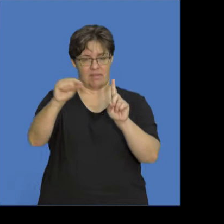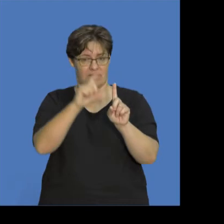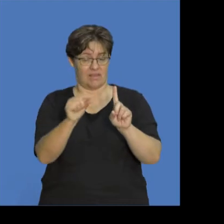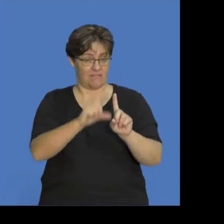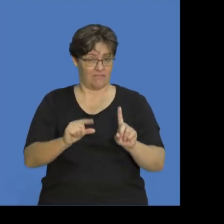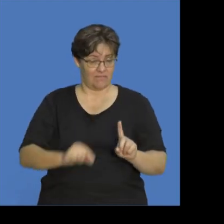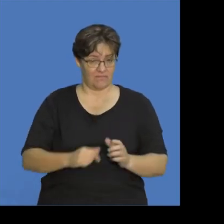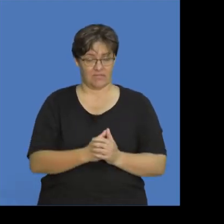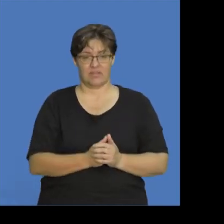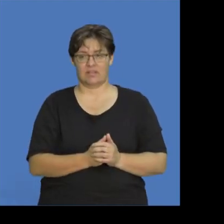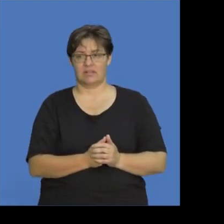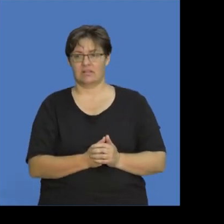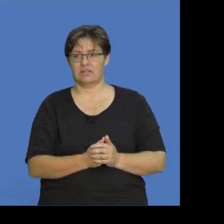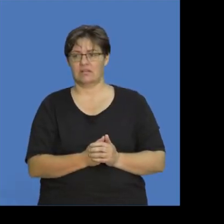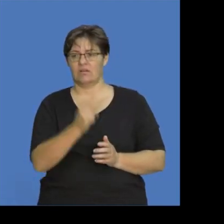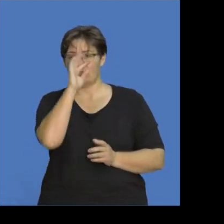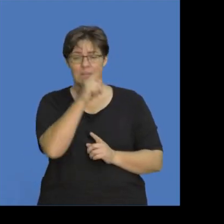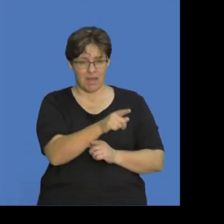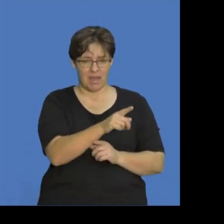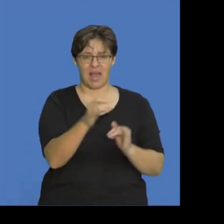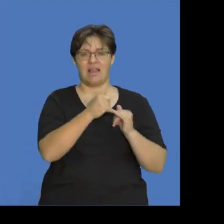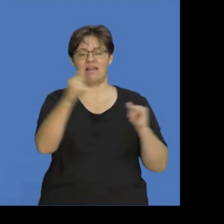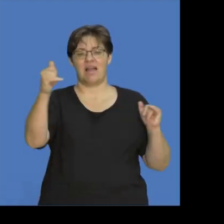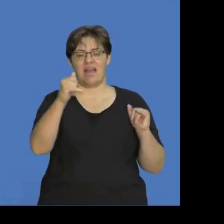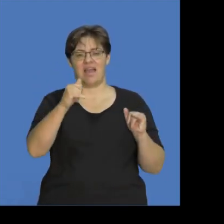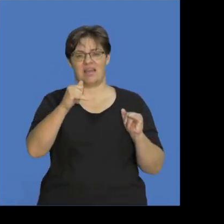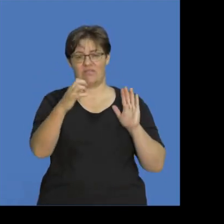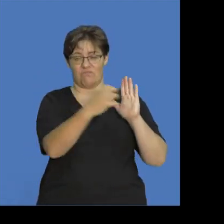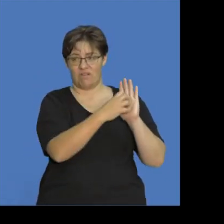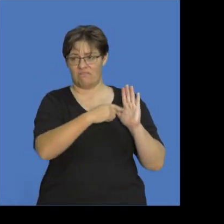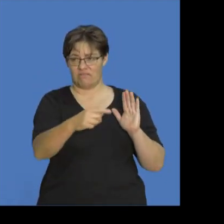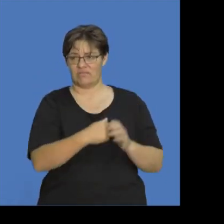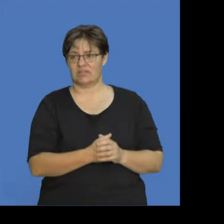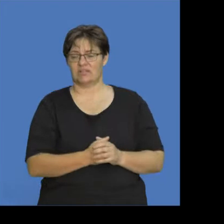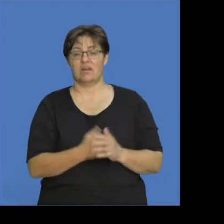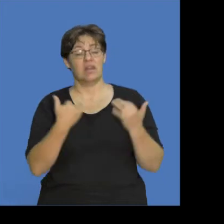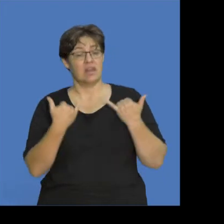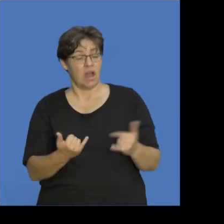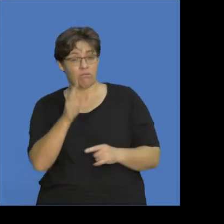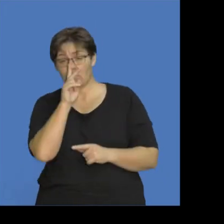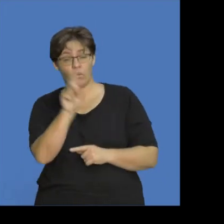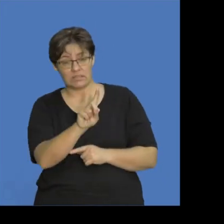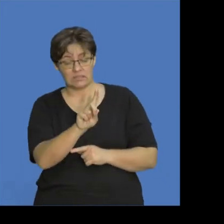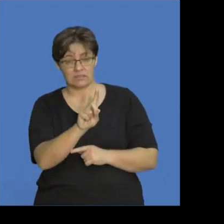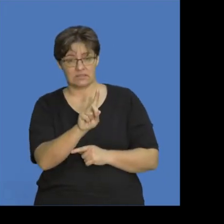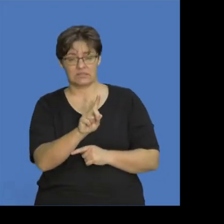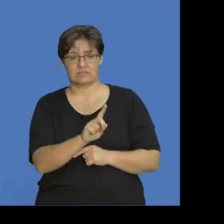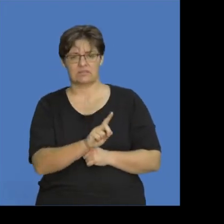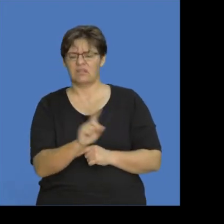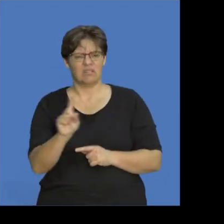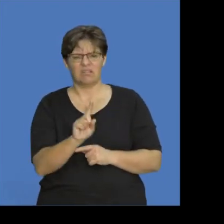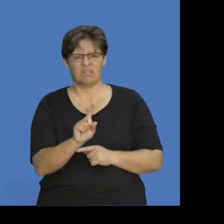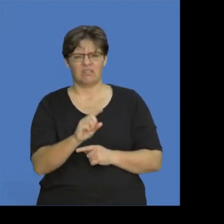okay, remember that, and line graph, we just looked at that. Now we're going to look at what